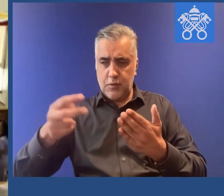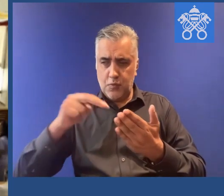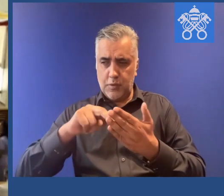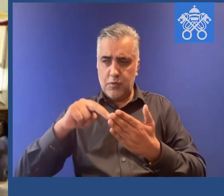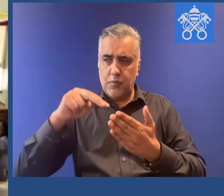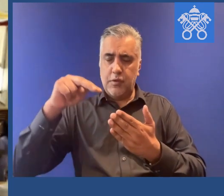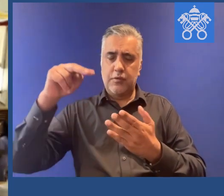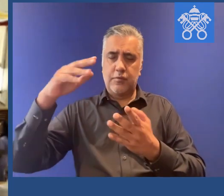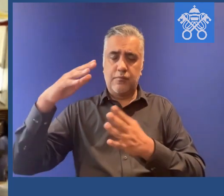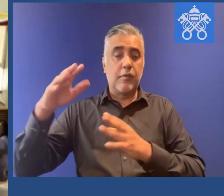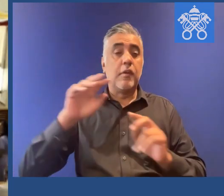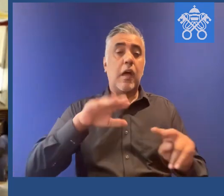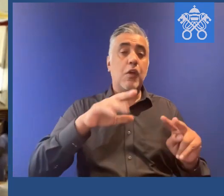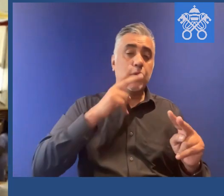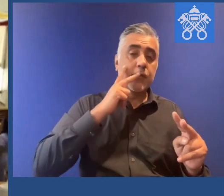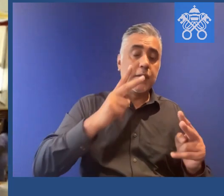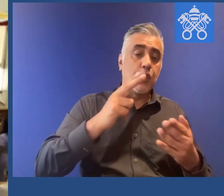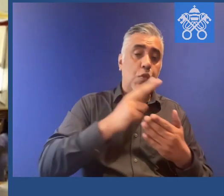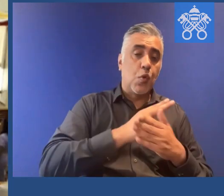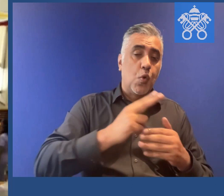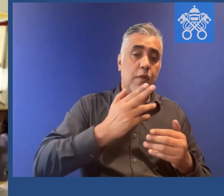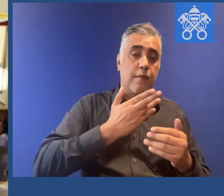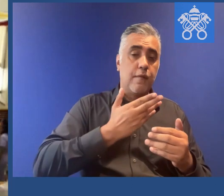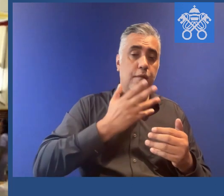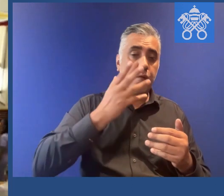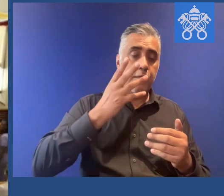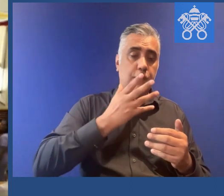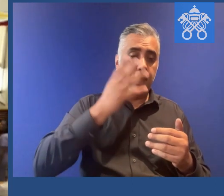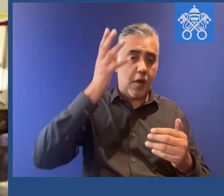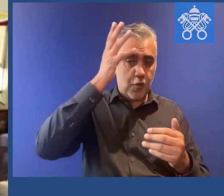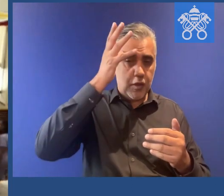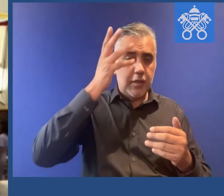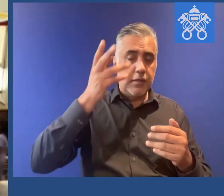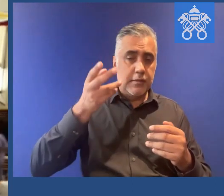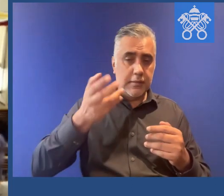resurrection, the Holy Father at this point will be brought to